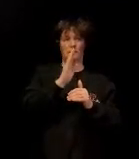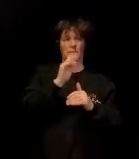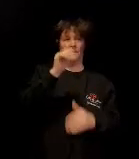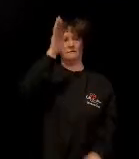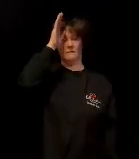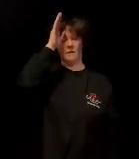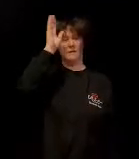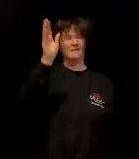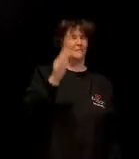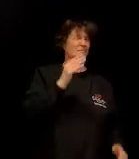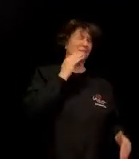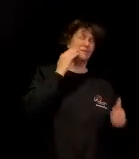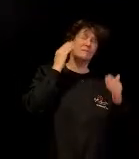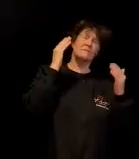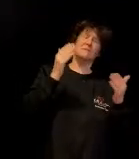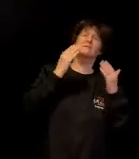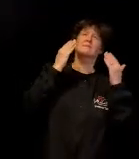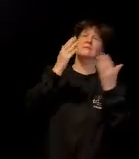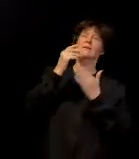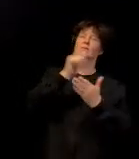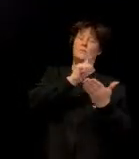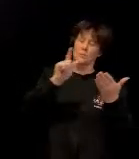Father, I thank you, Lord.